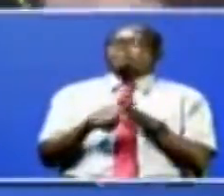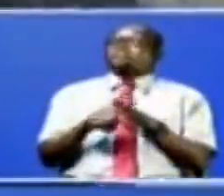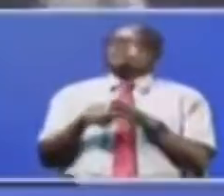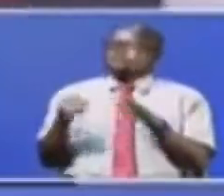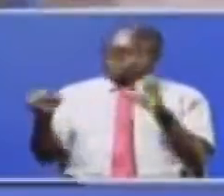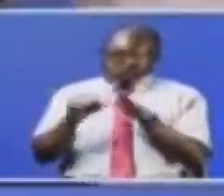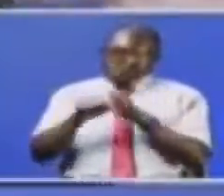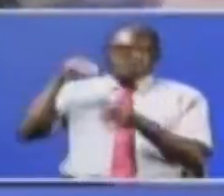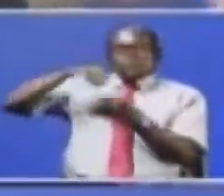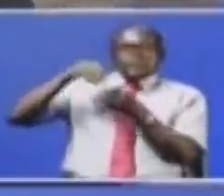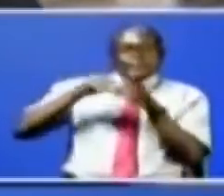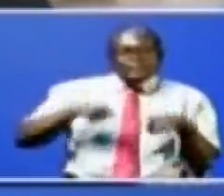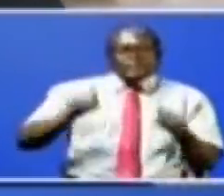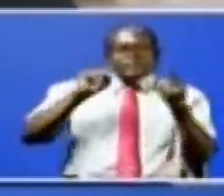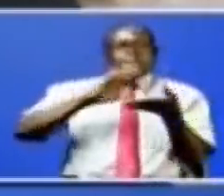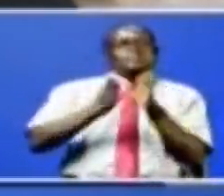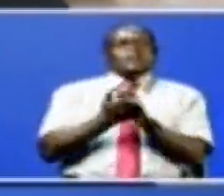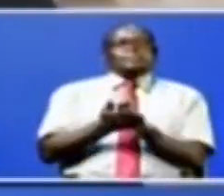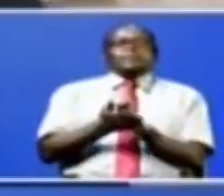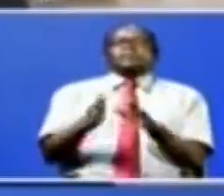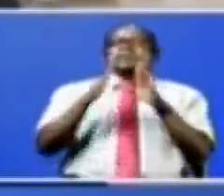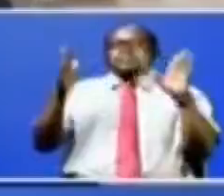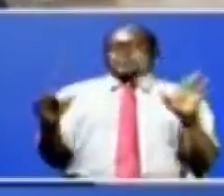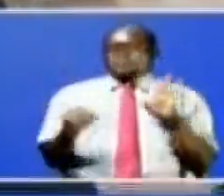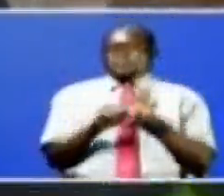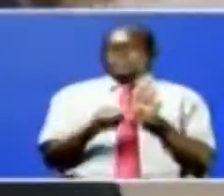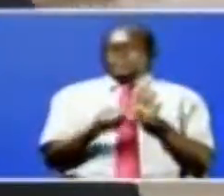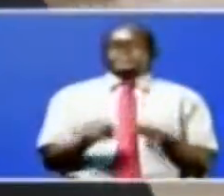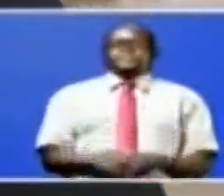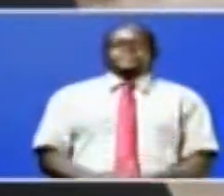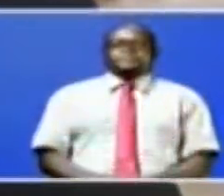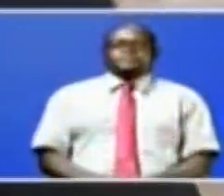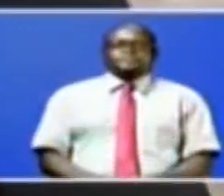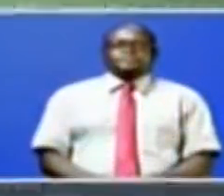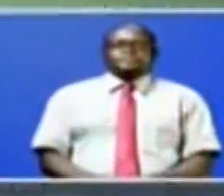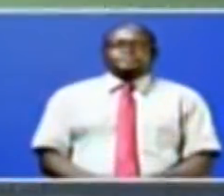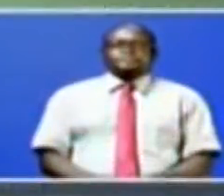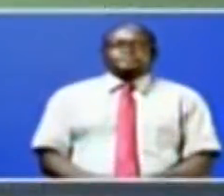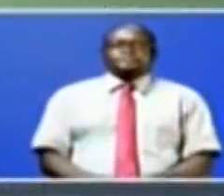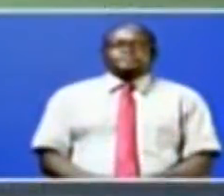the commissioners intensifies. Chris Dairo, KTN News, Nairobi.